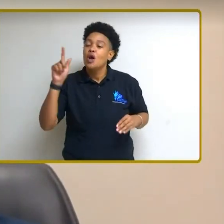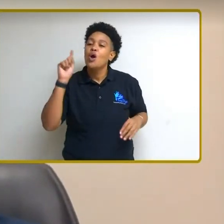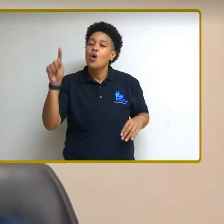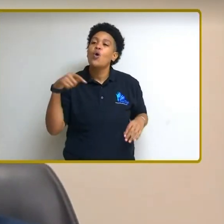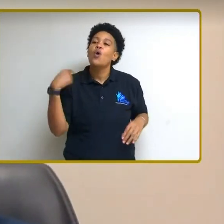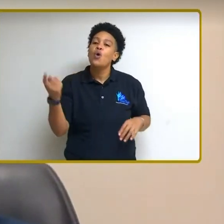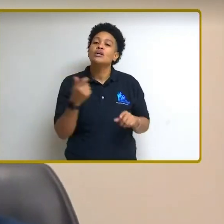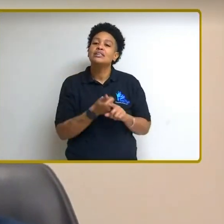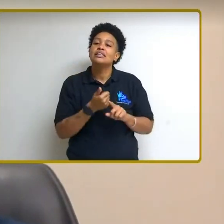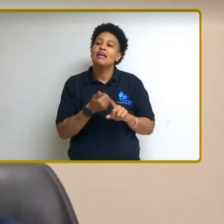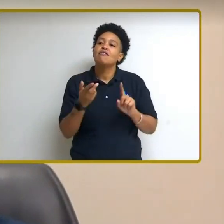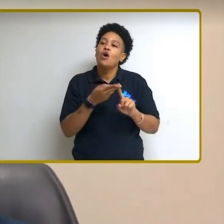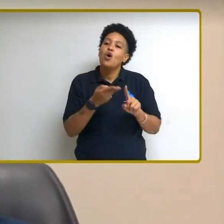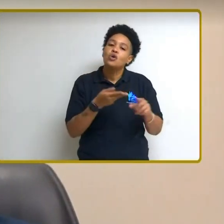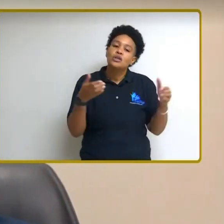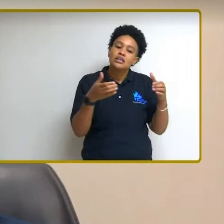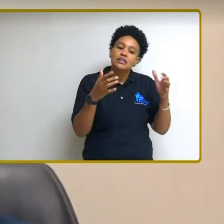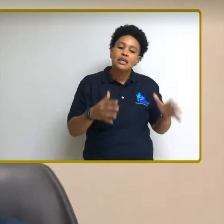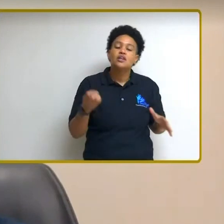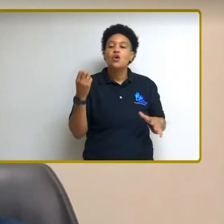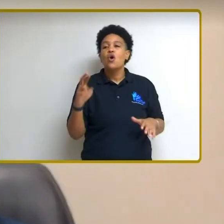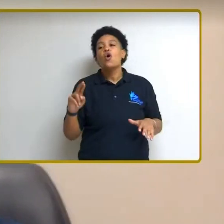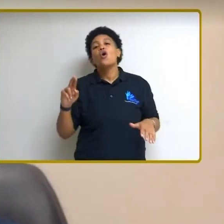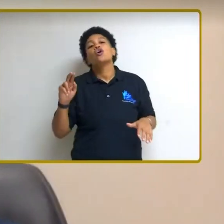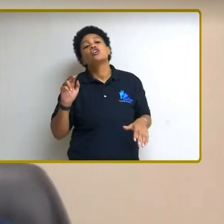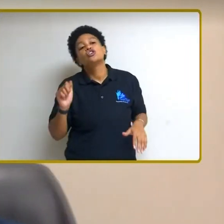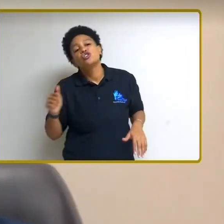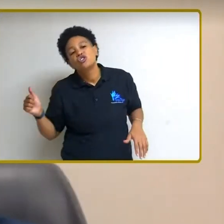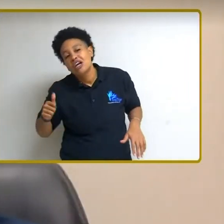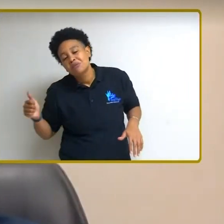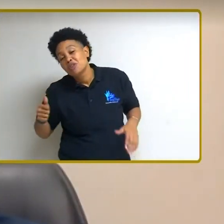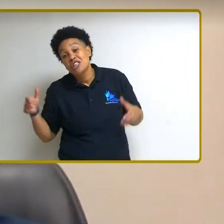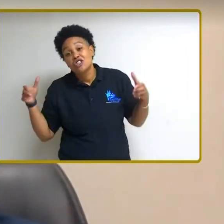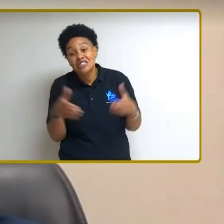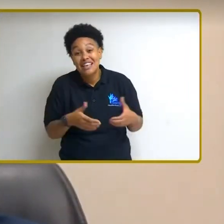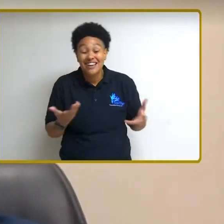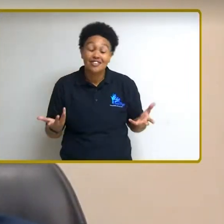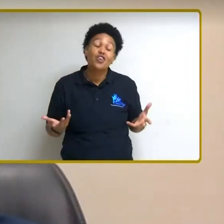just the hotel sector or the transportation sector